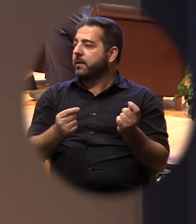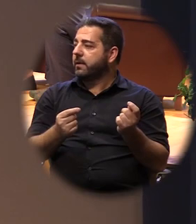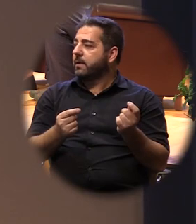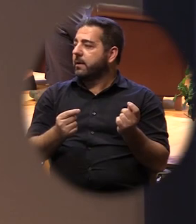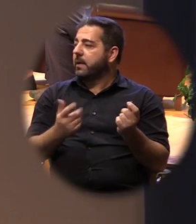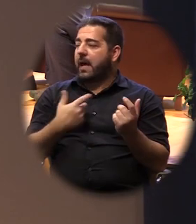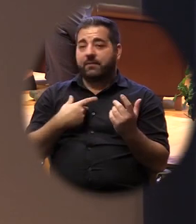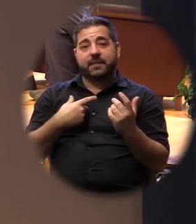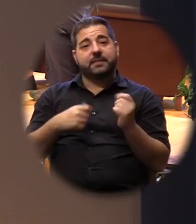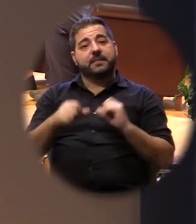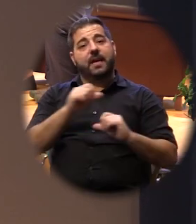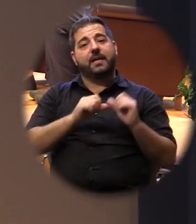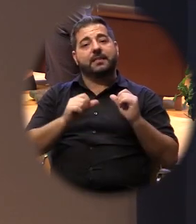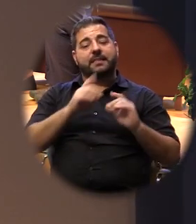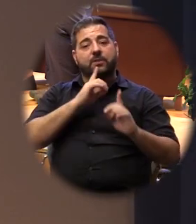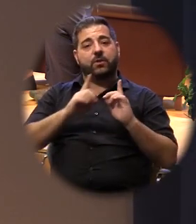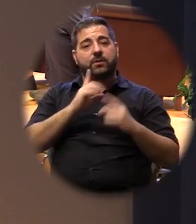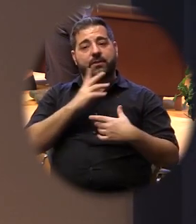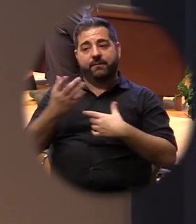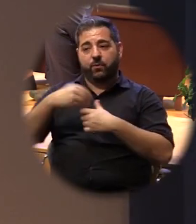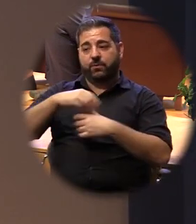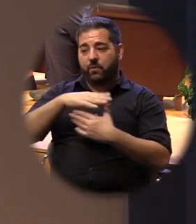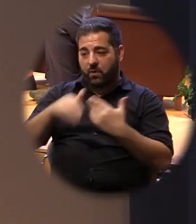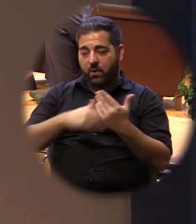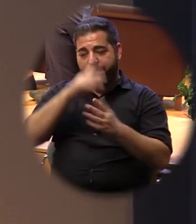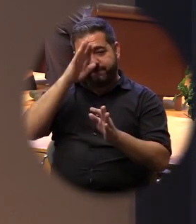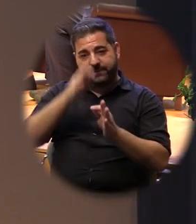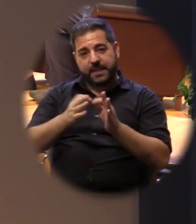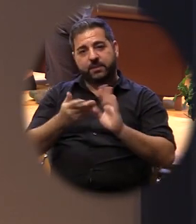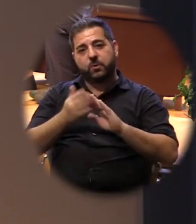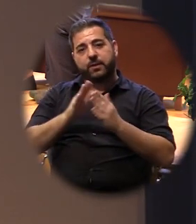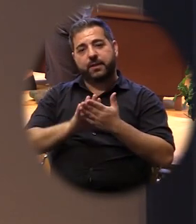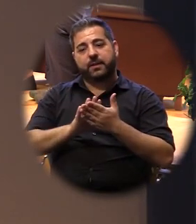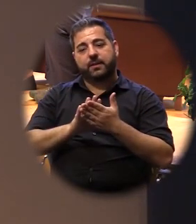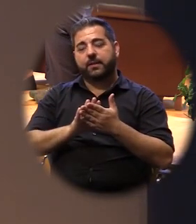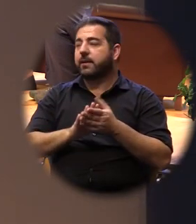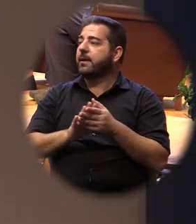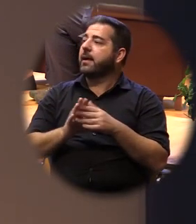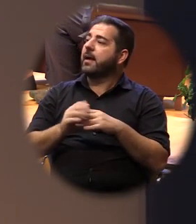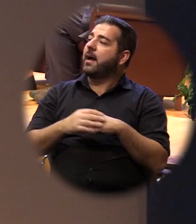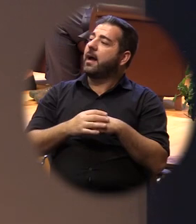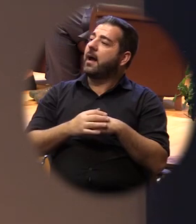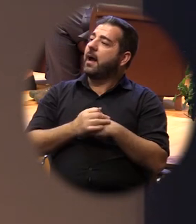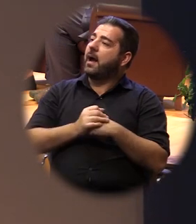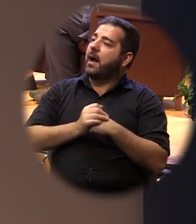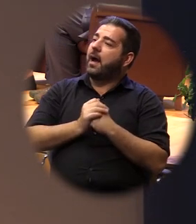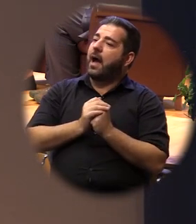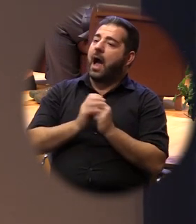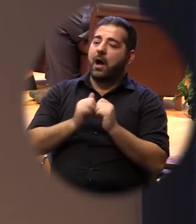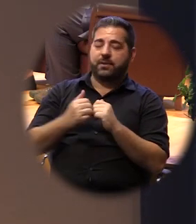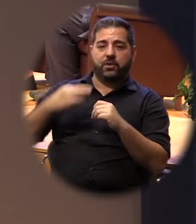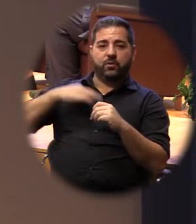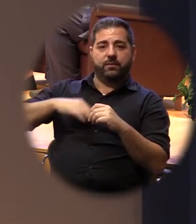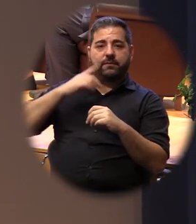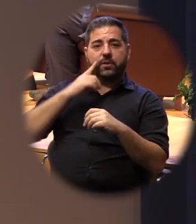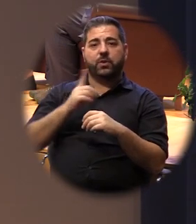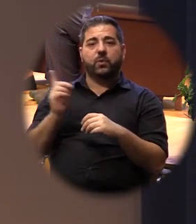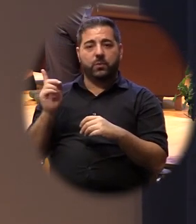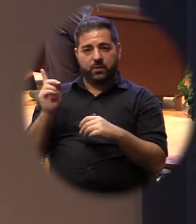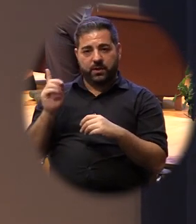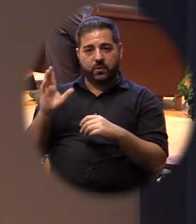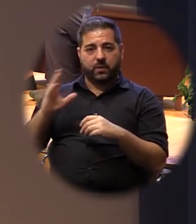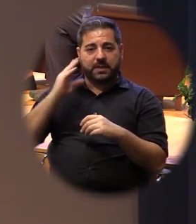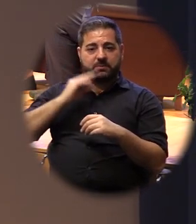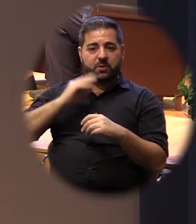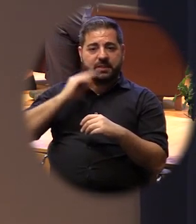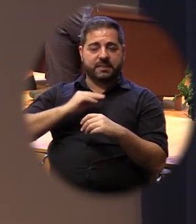have science discourse that's inclusive of faith communities. To what extent is it useful to you in your